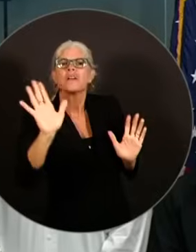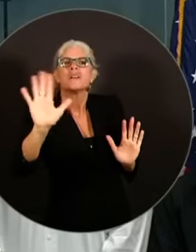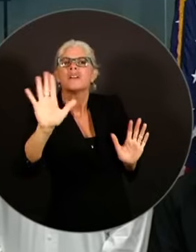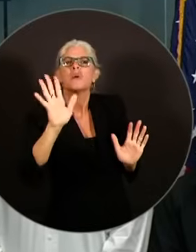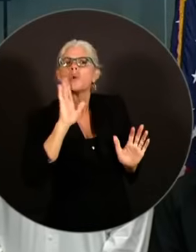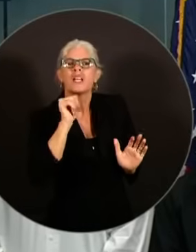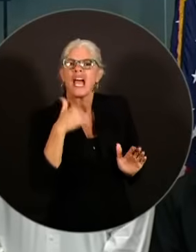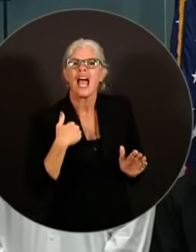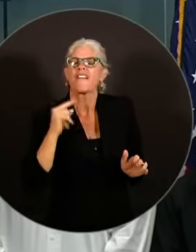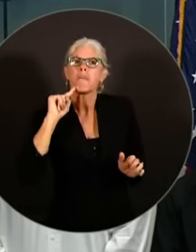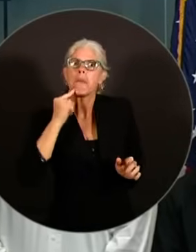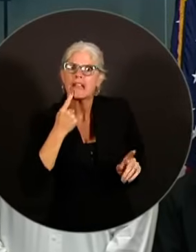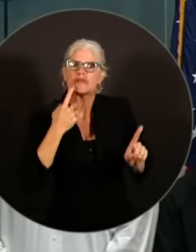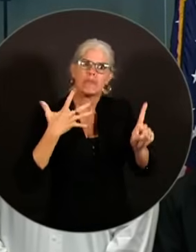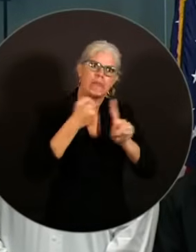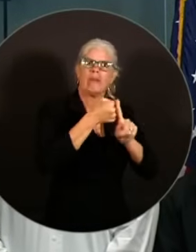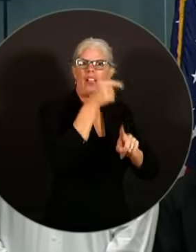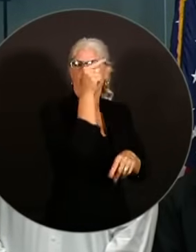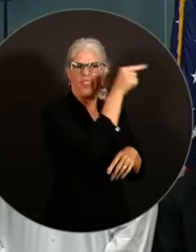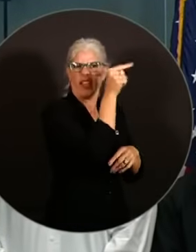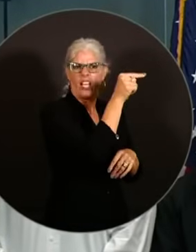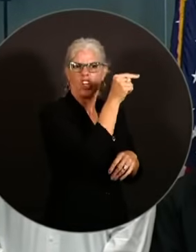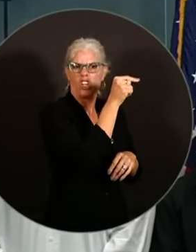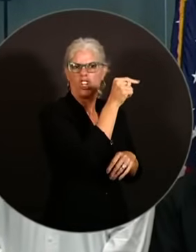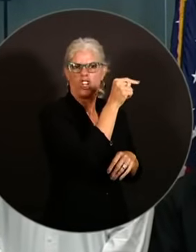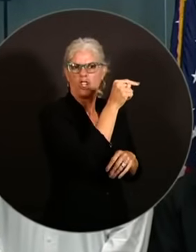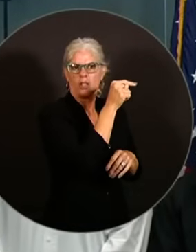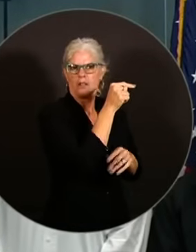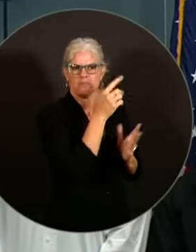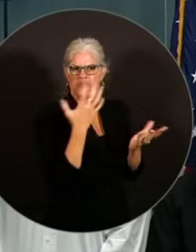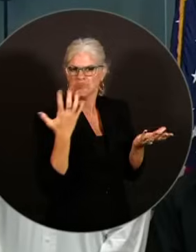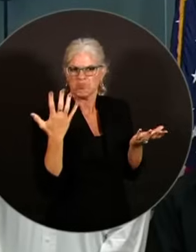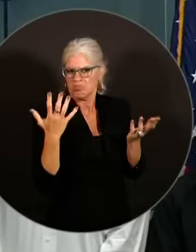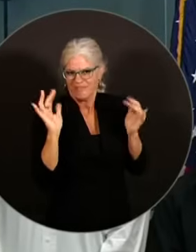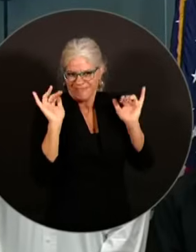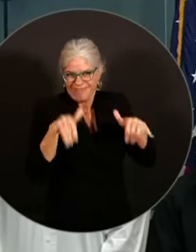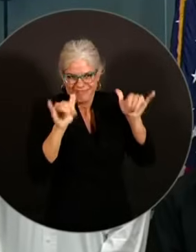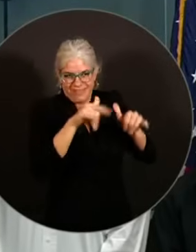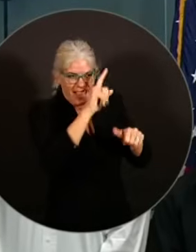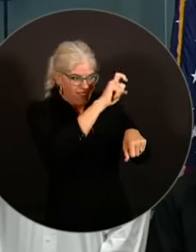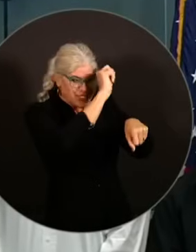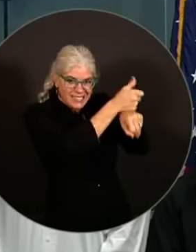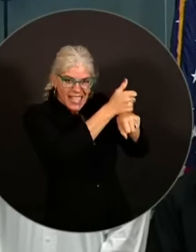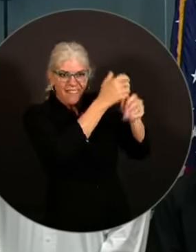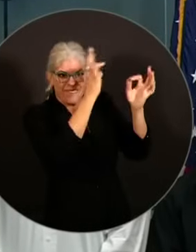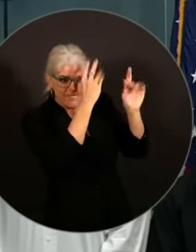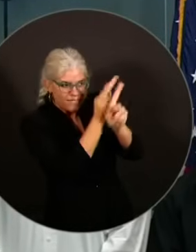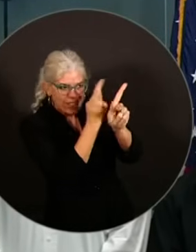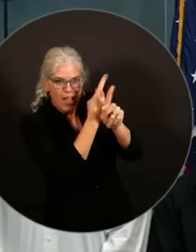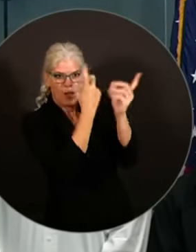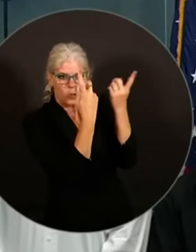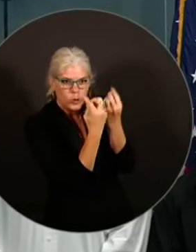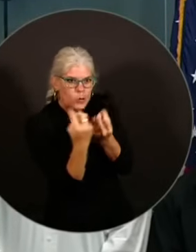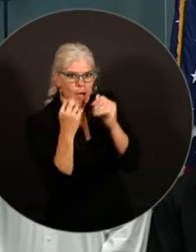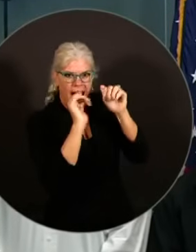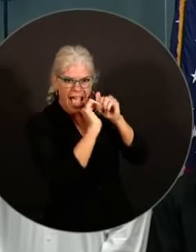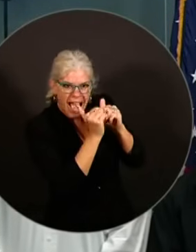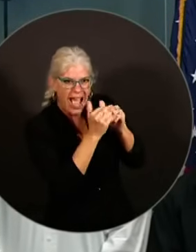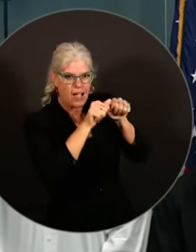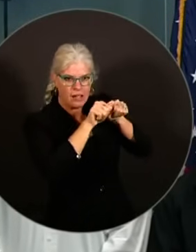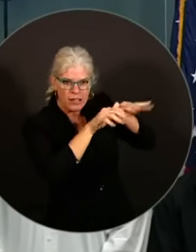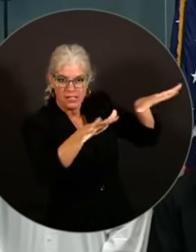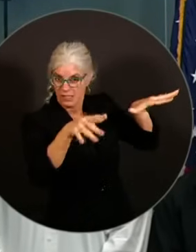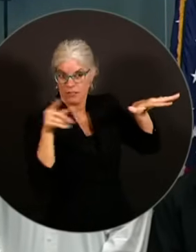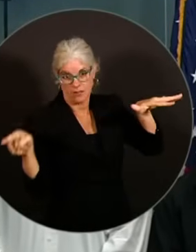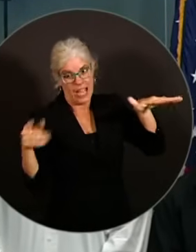major impacts at all. These are just things you've got to do. I mean, you know, you stage and you figure out kind of how to go. They were staged